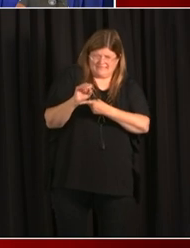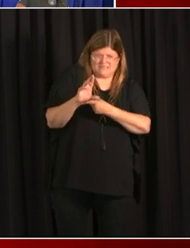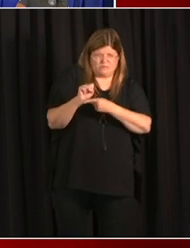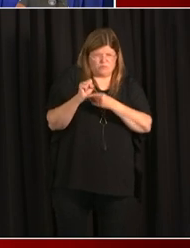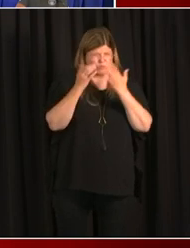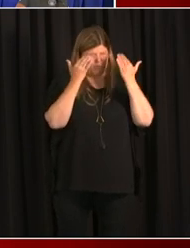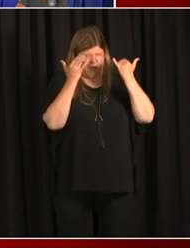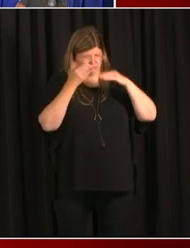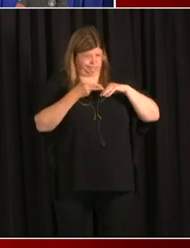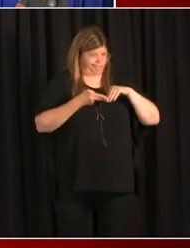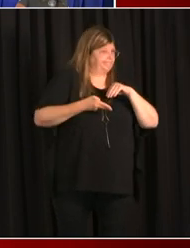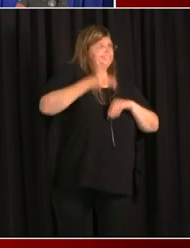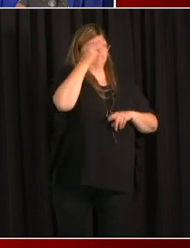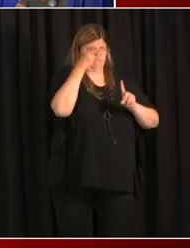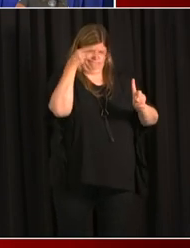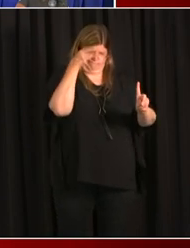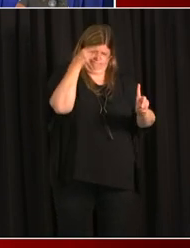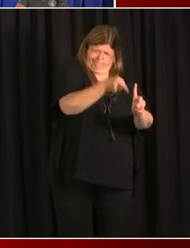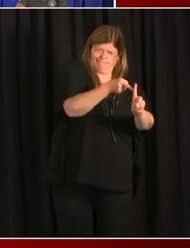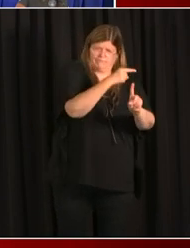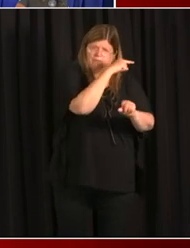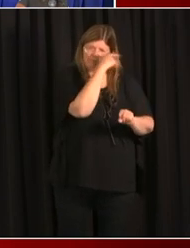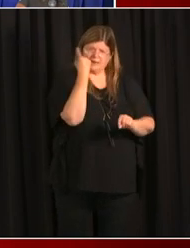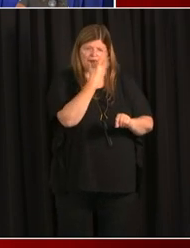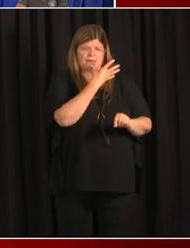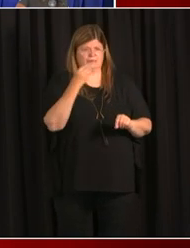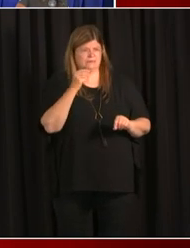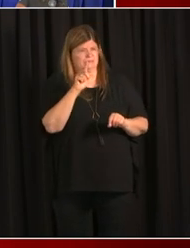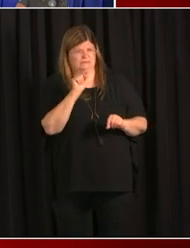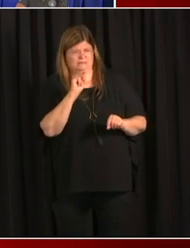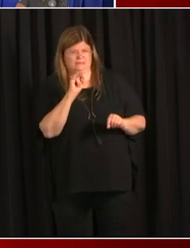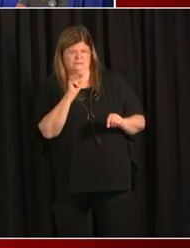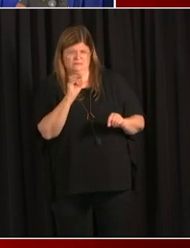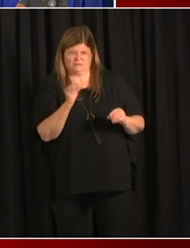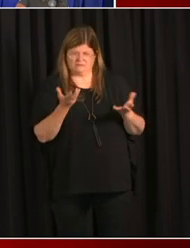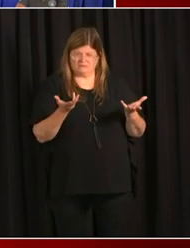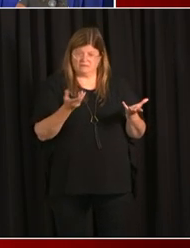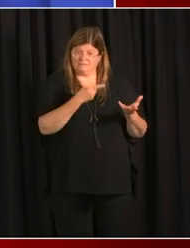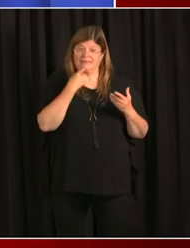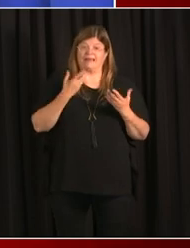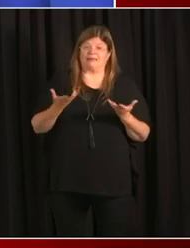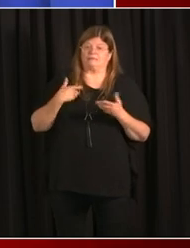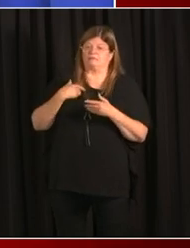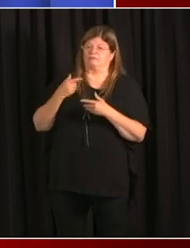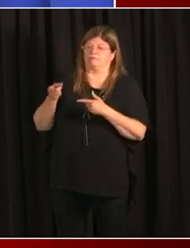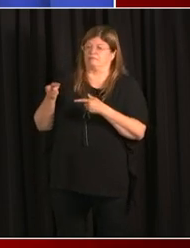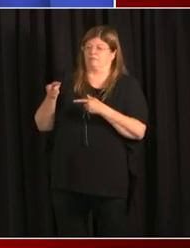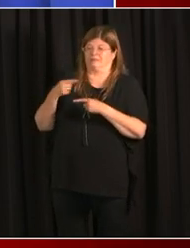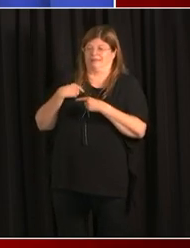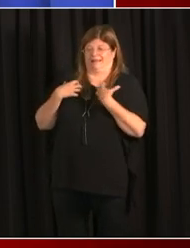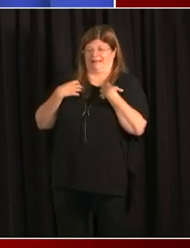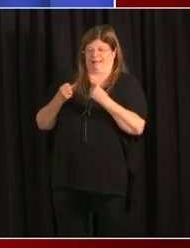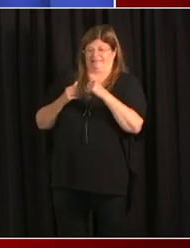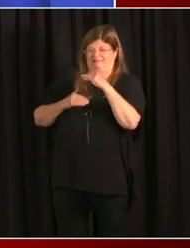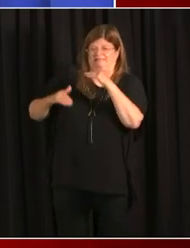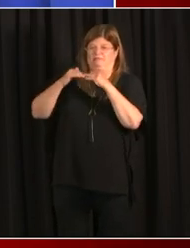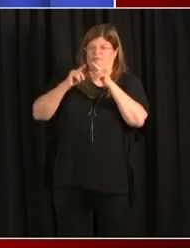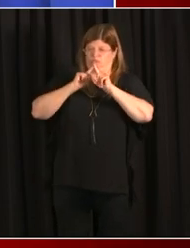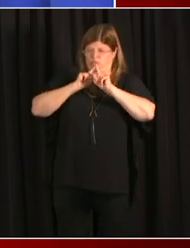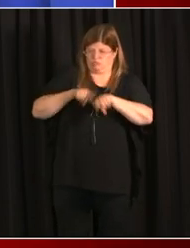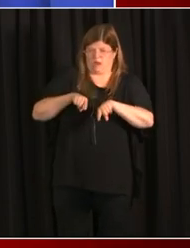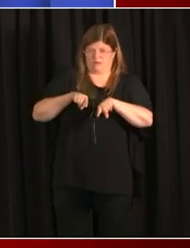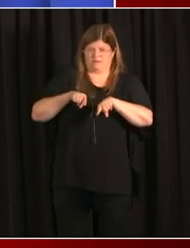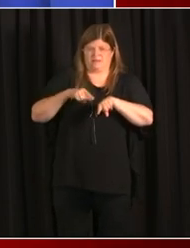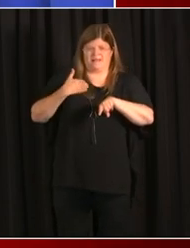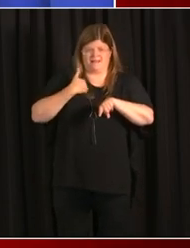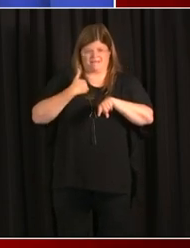on Black and Latino residents here in DC? Sure. So we published a health equity report out of DC Health, and we have